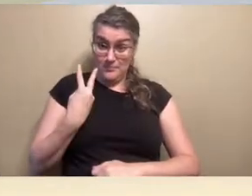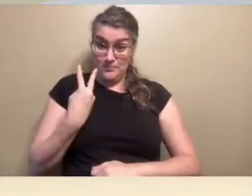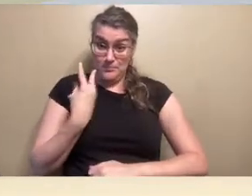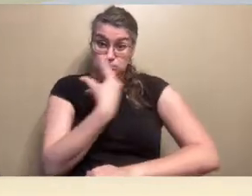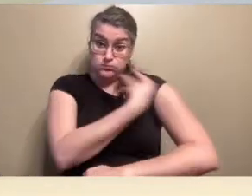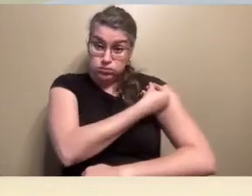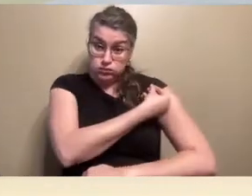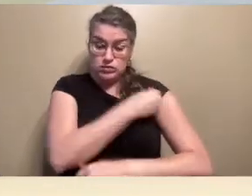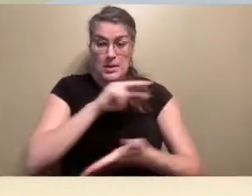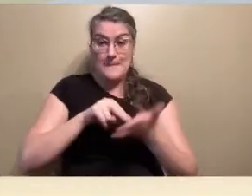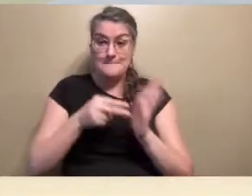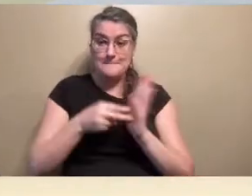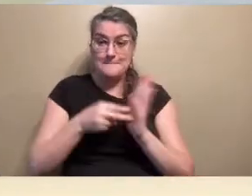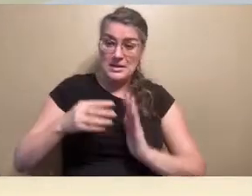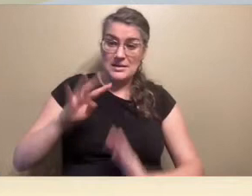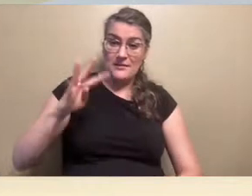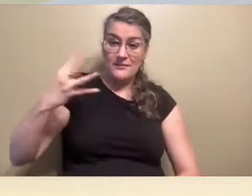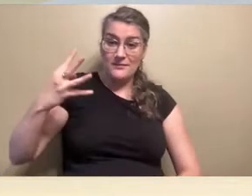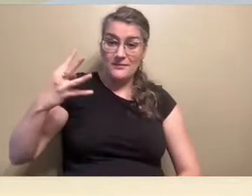wave.